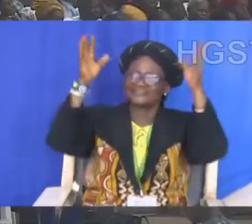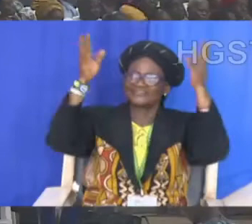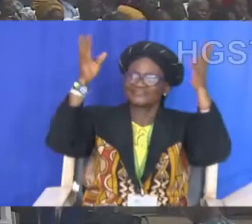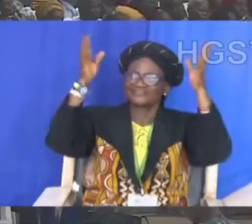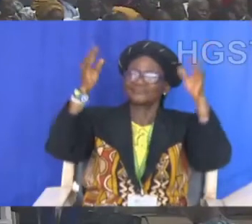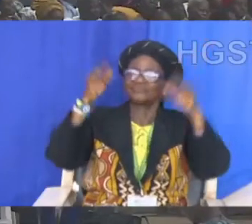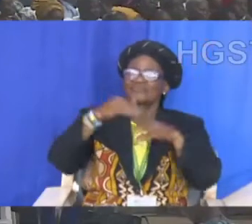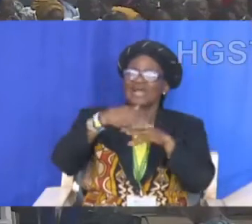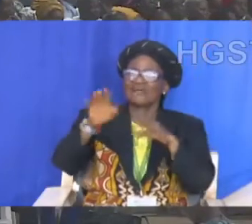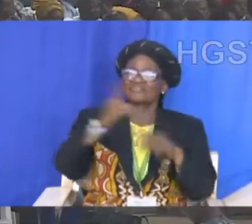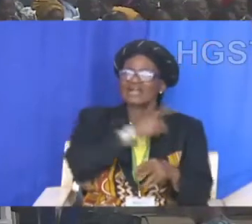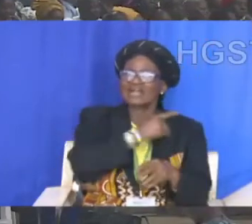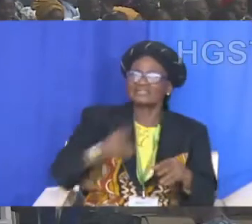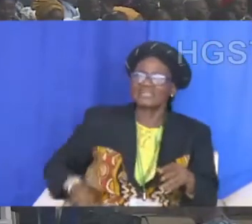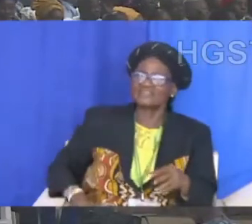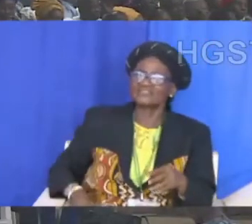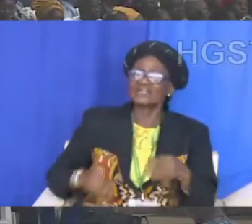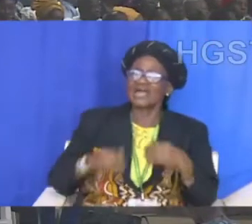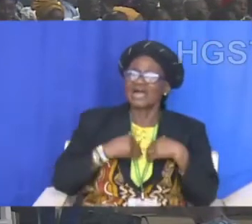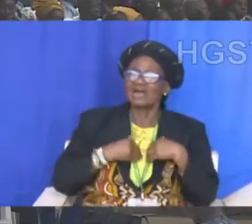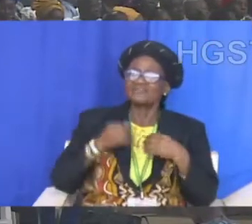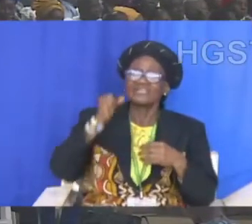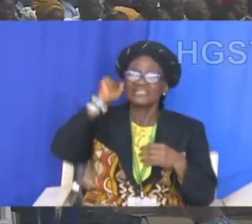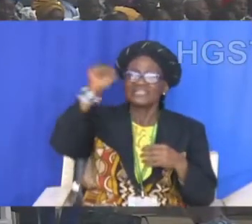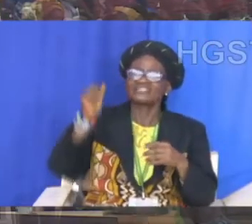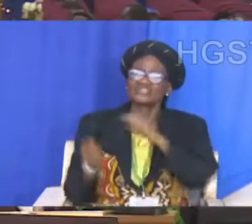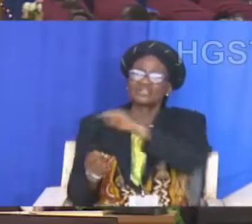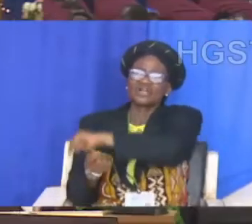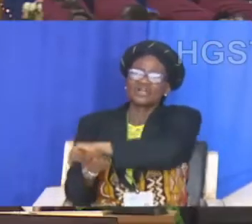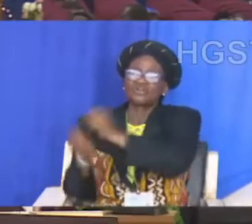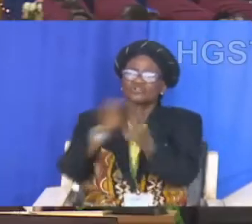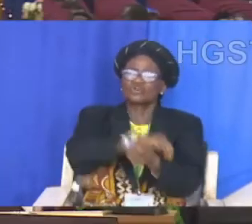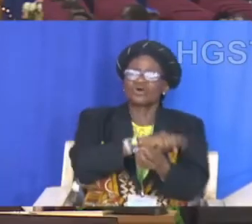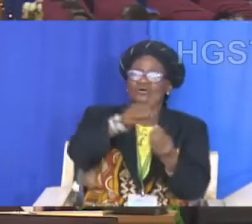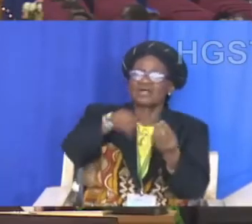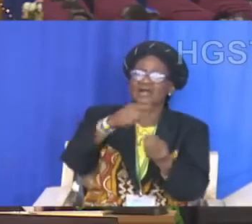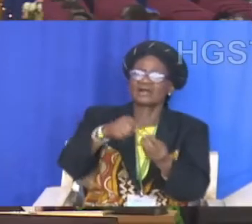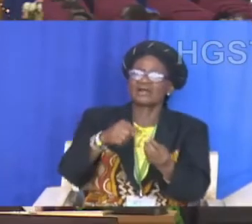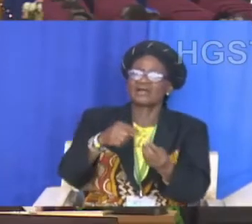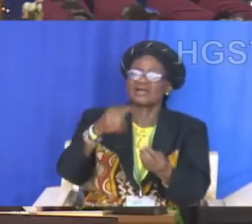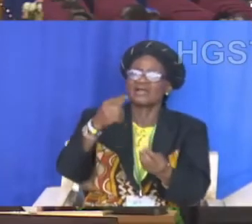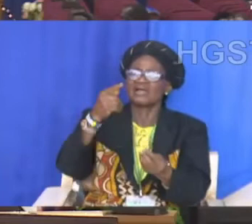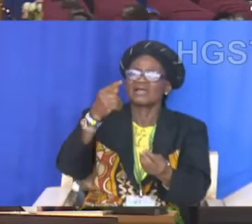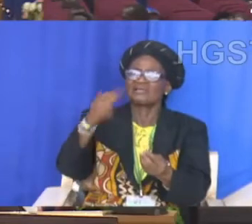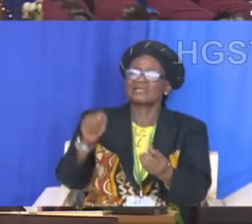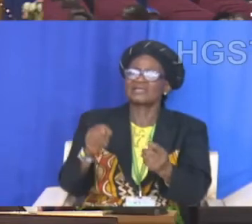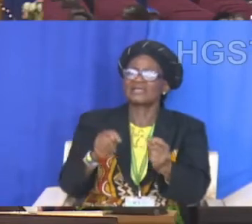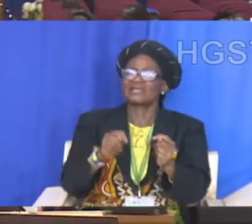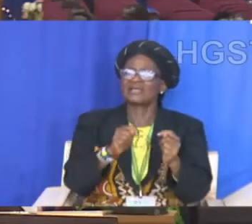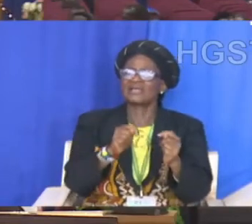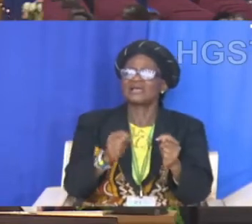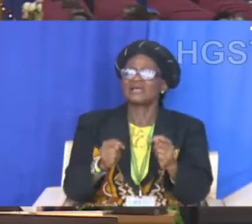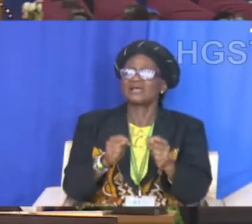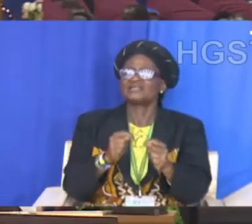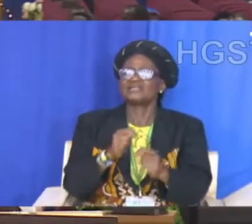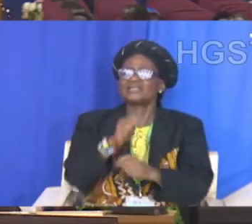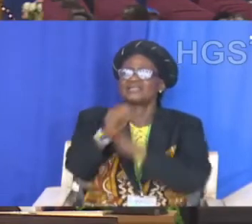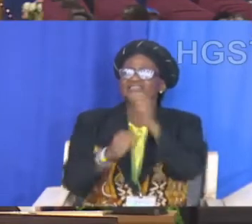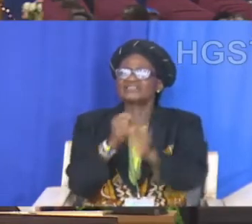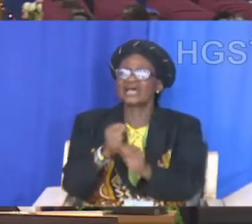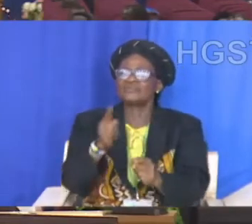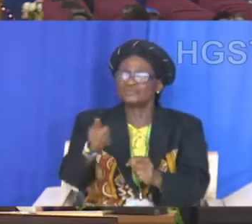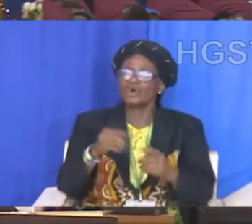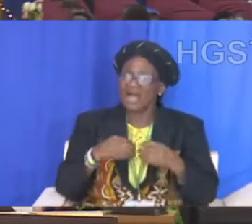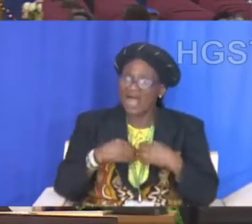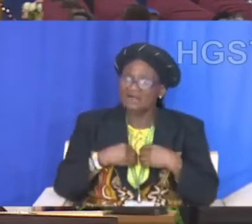After David had his turnaround, the kind you had just a couple of weeks